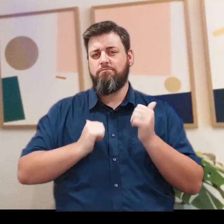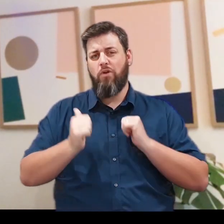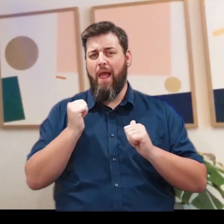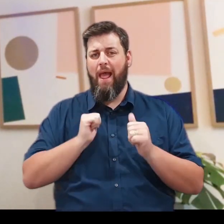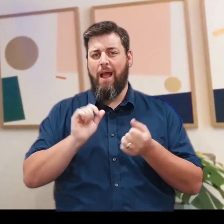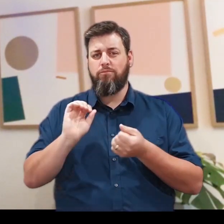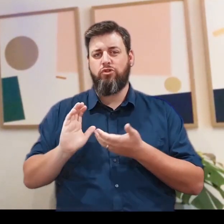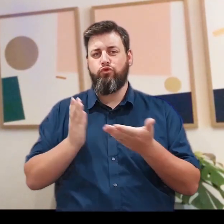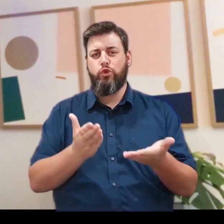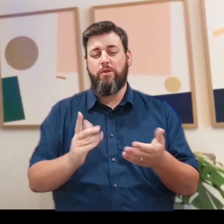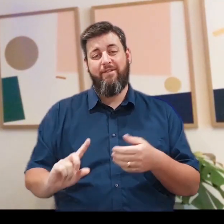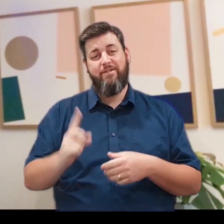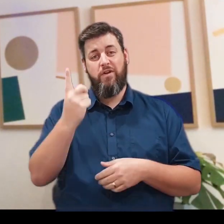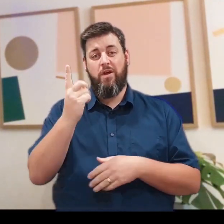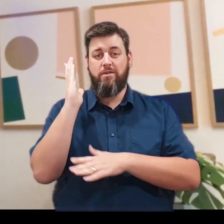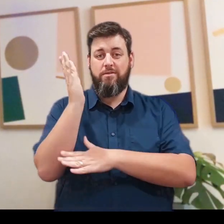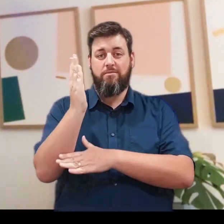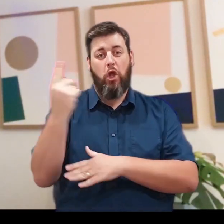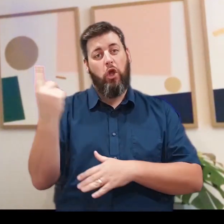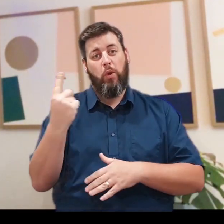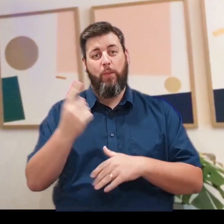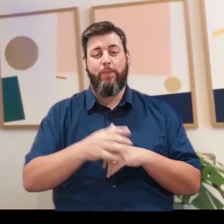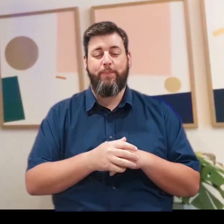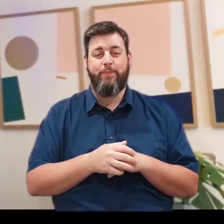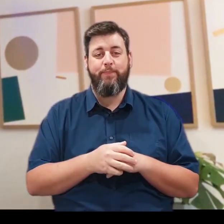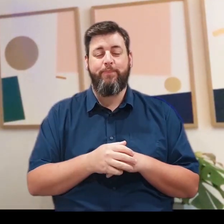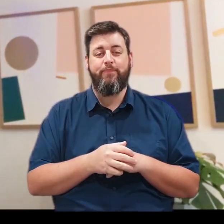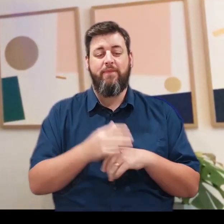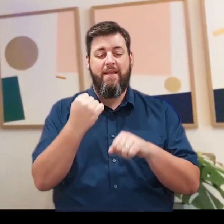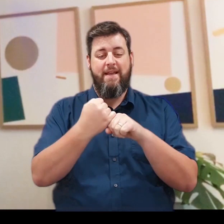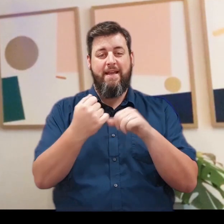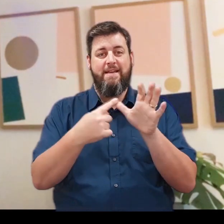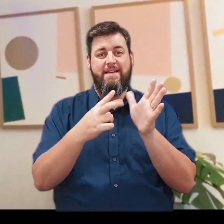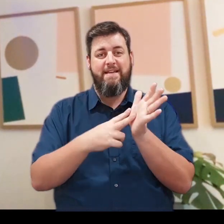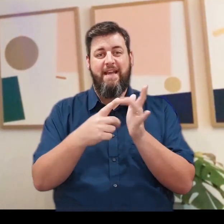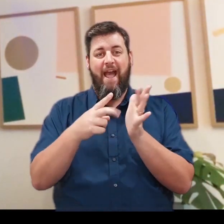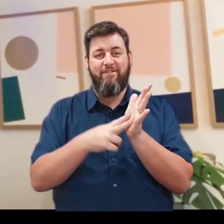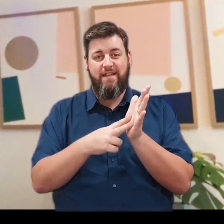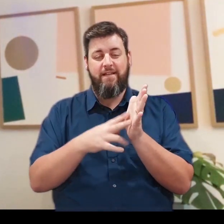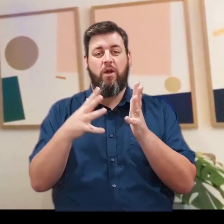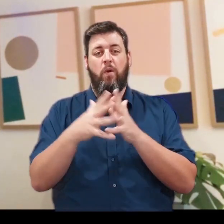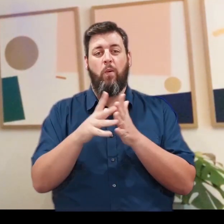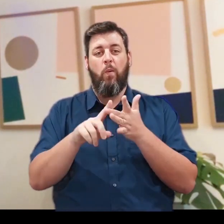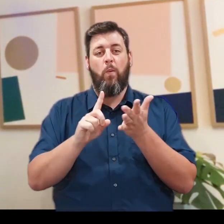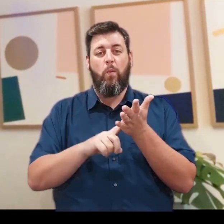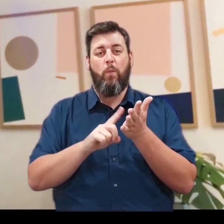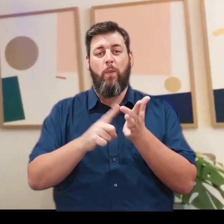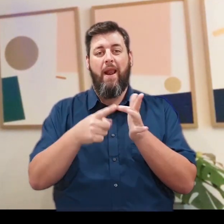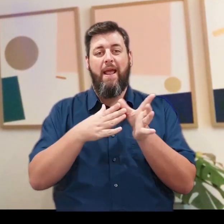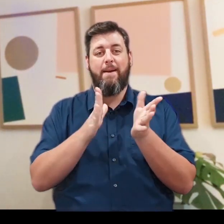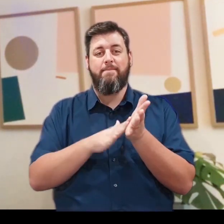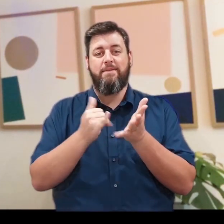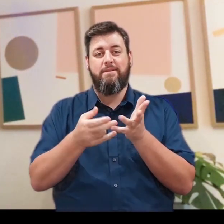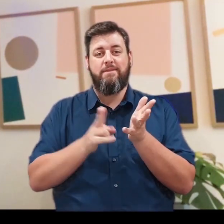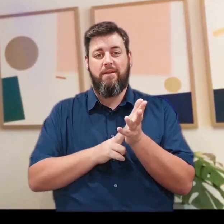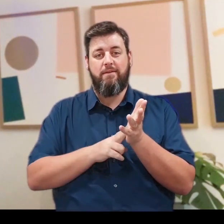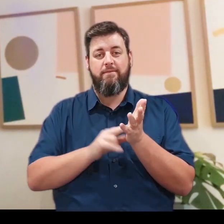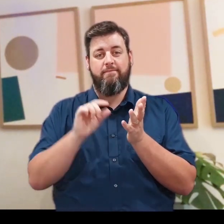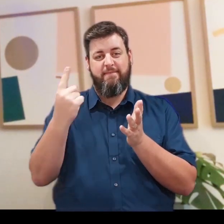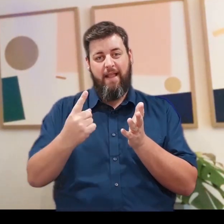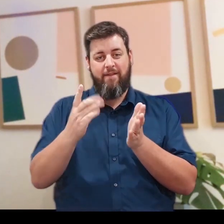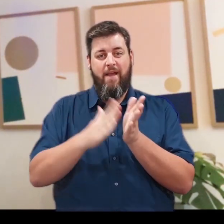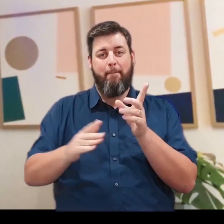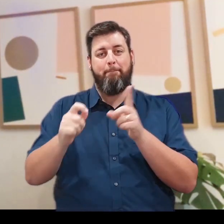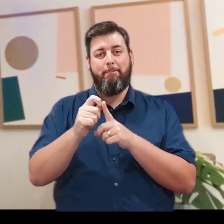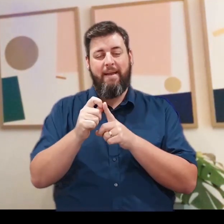first of those speakers to you. Our first speaker today is Gavin Williamson MP, who is the Secretary of State for Education.